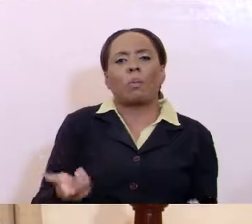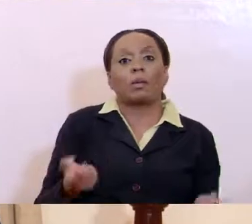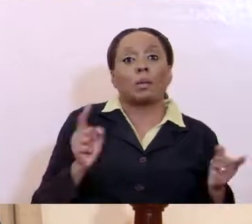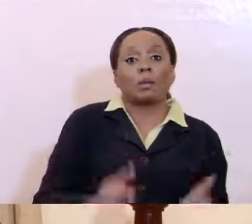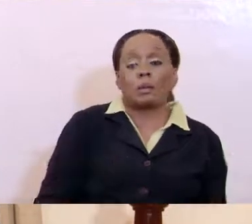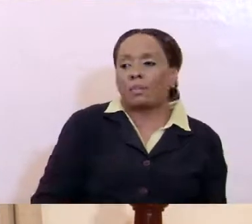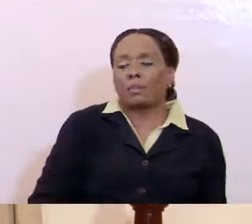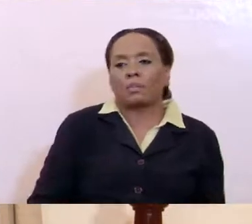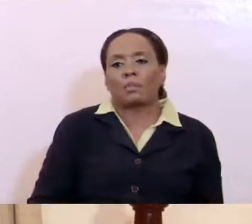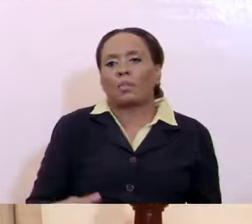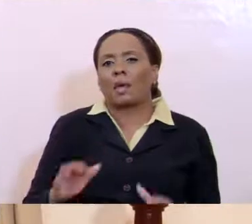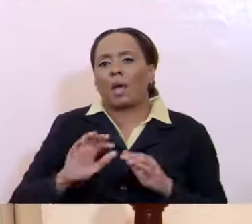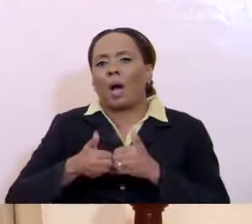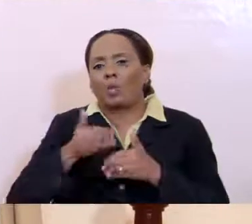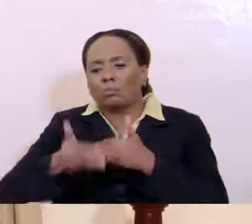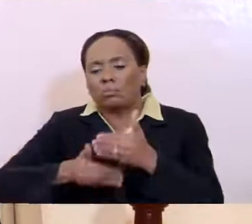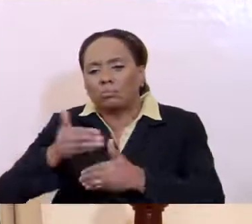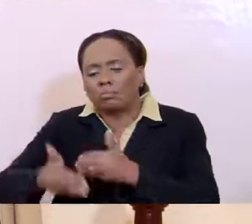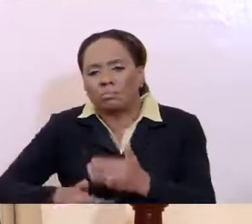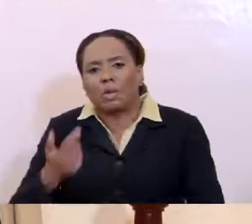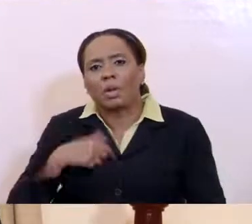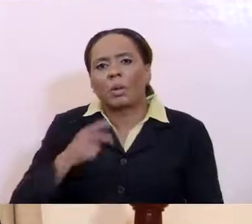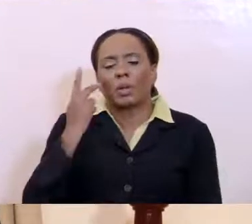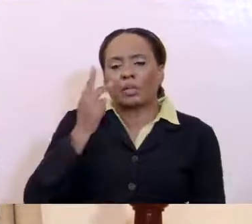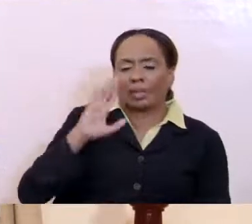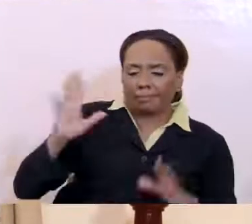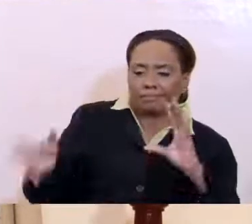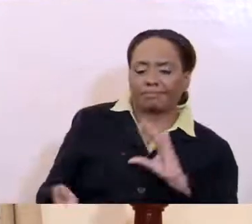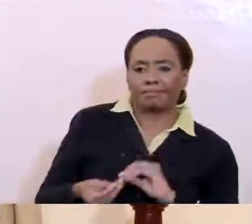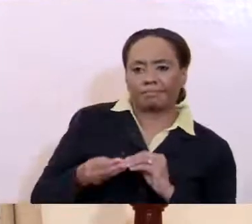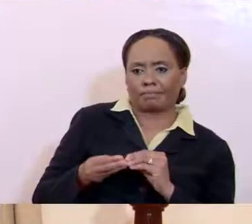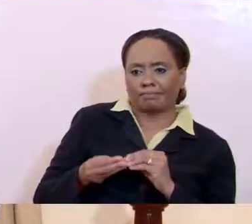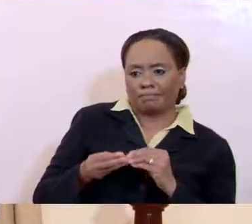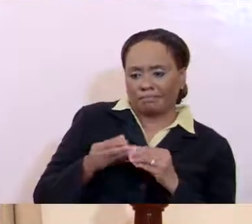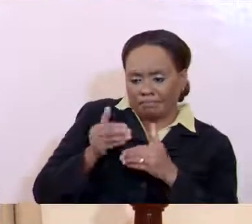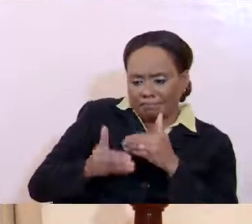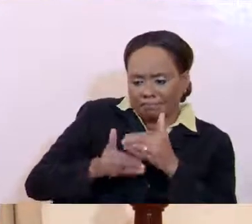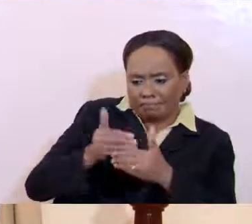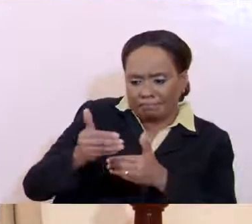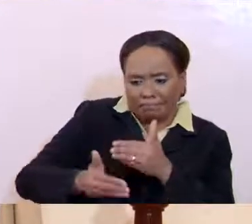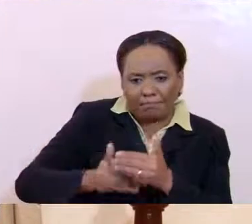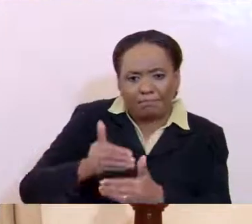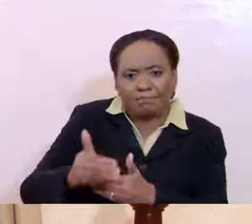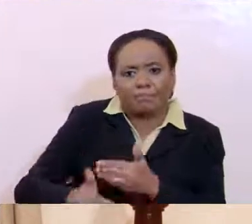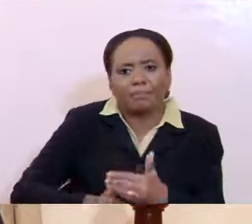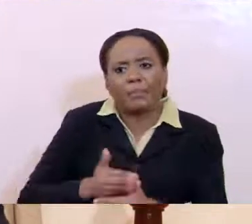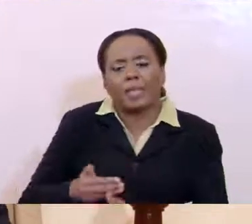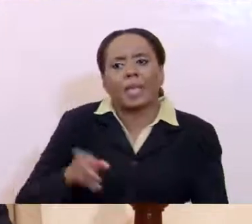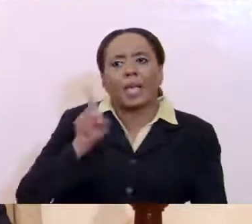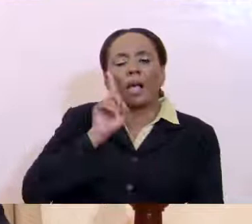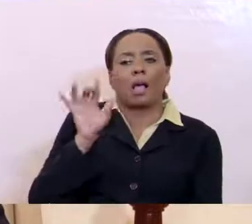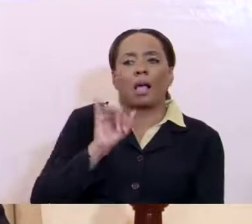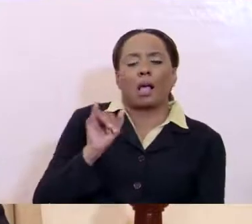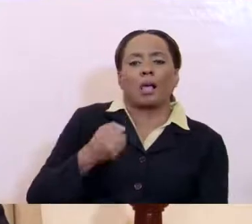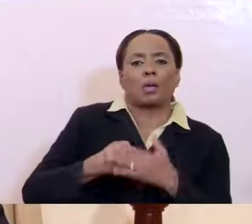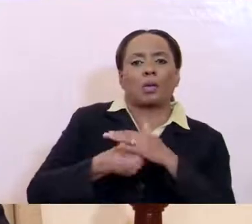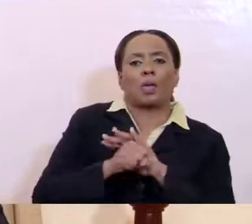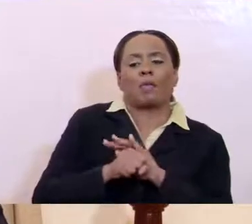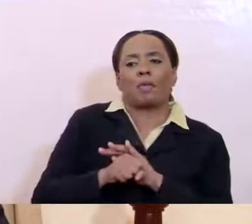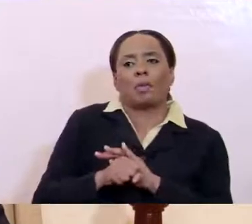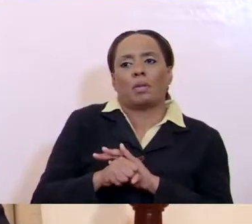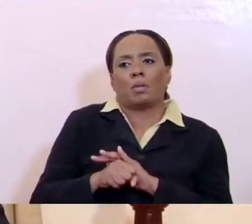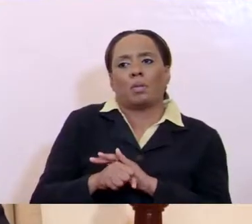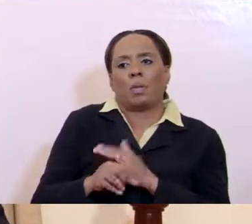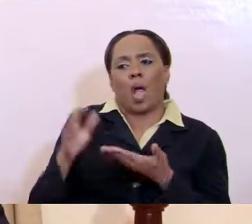do that, we also see that the overall trends are speaking to the epidemic easing up. Of course, that does